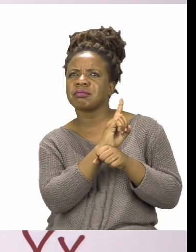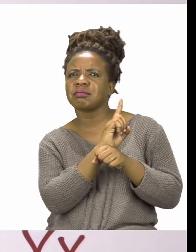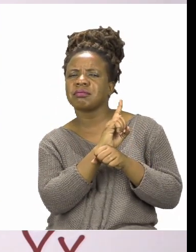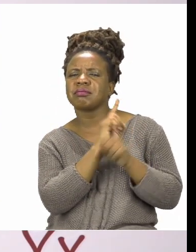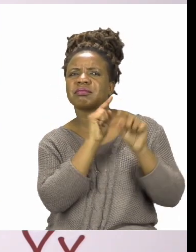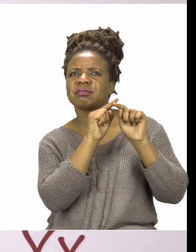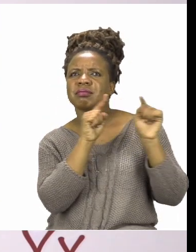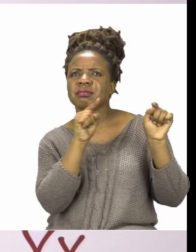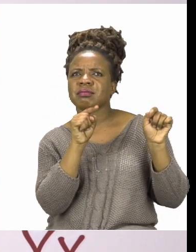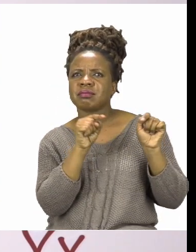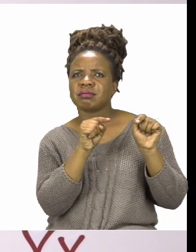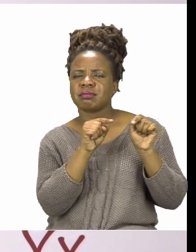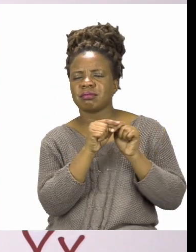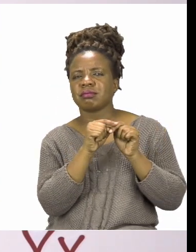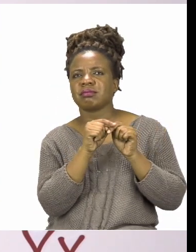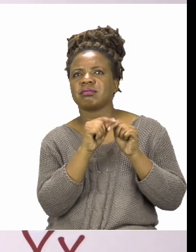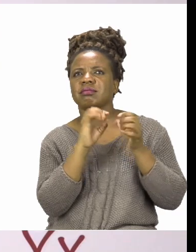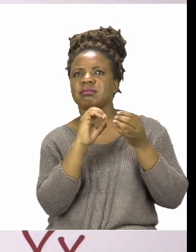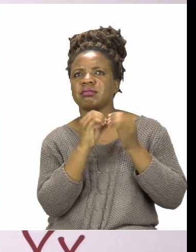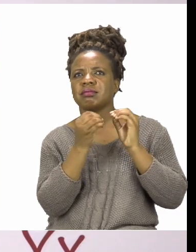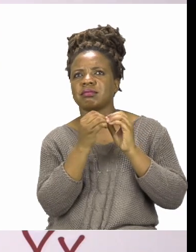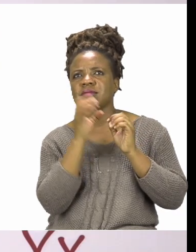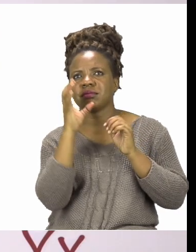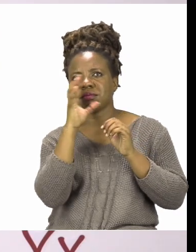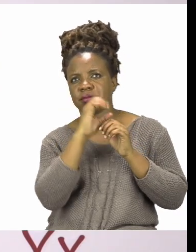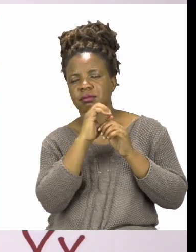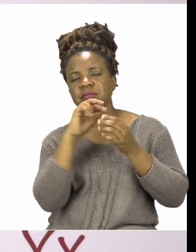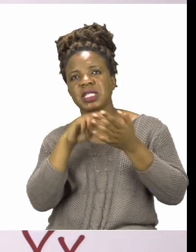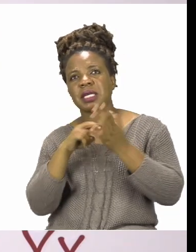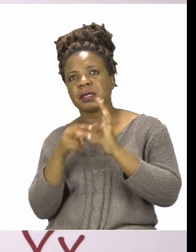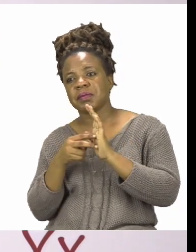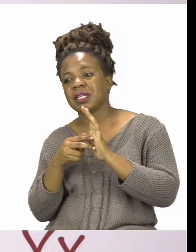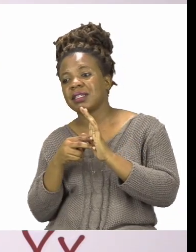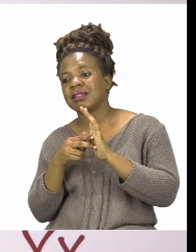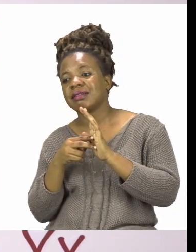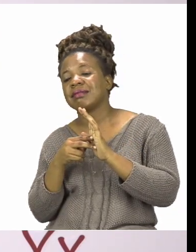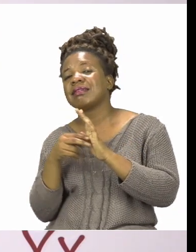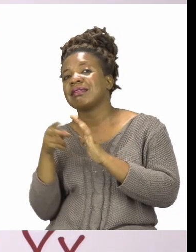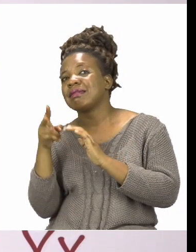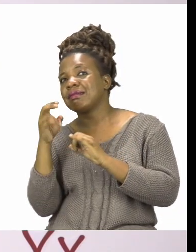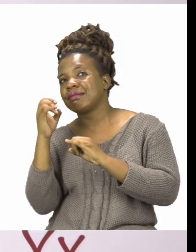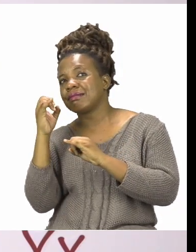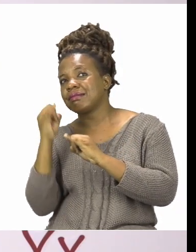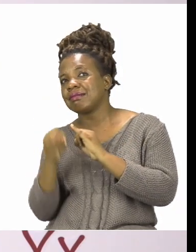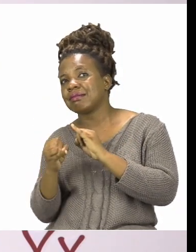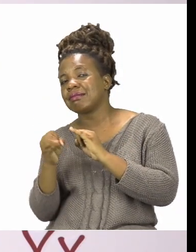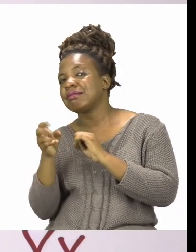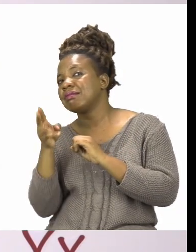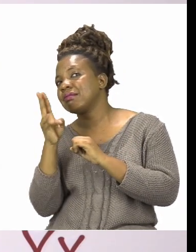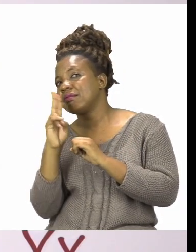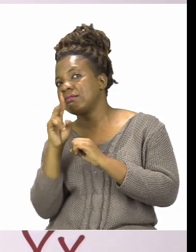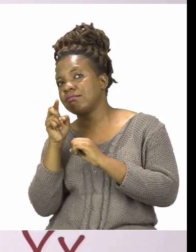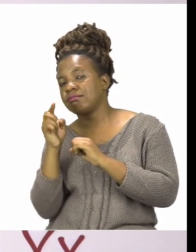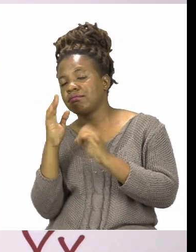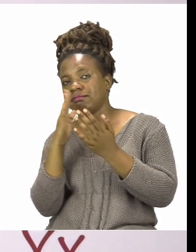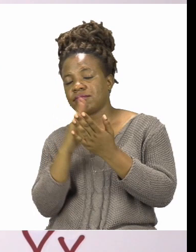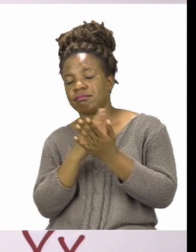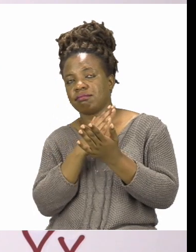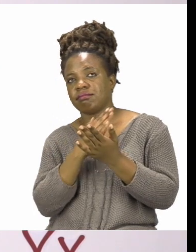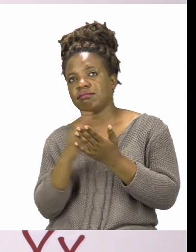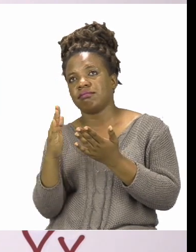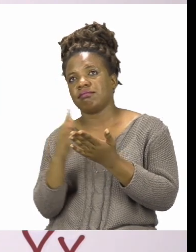So we now need to share our equal or our total in the